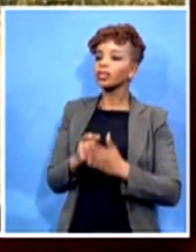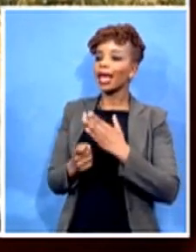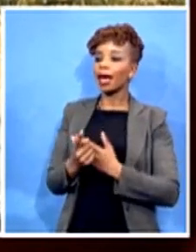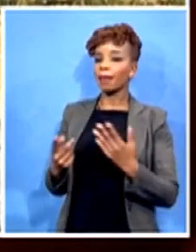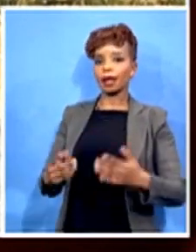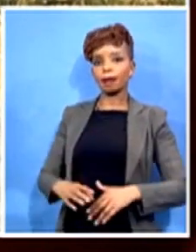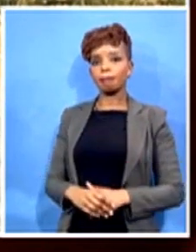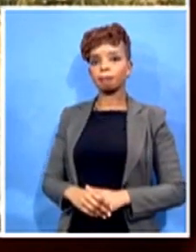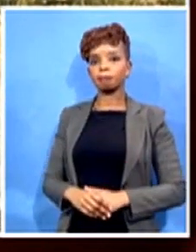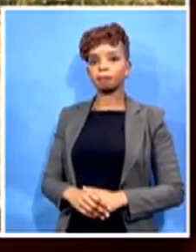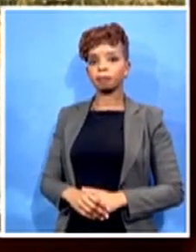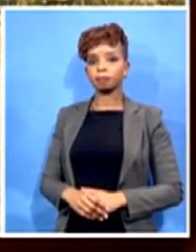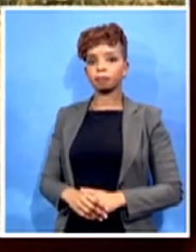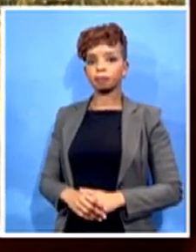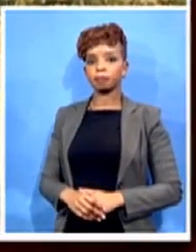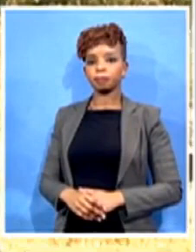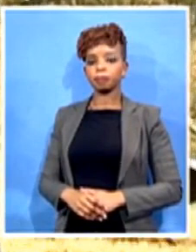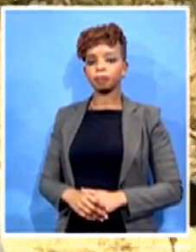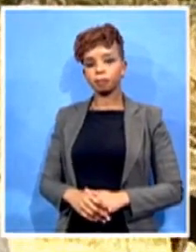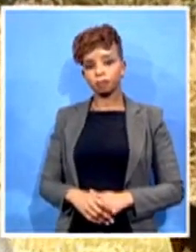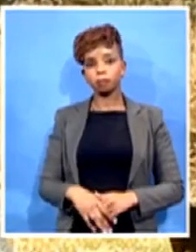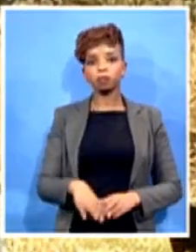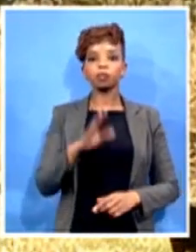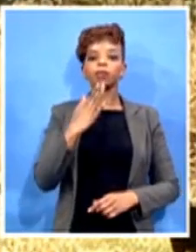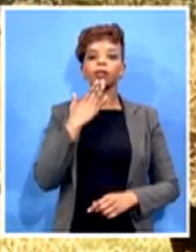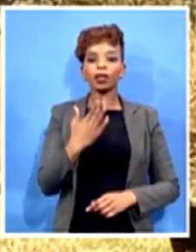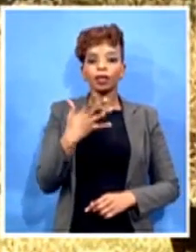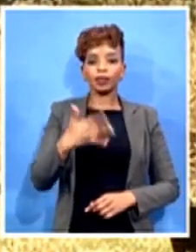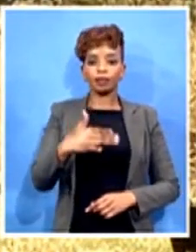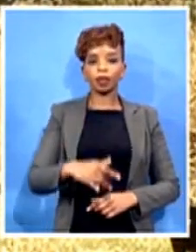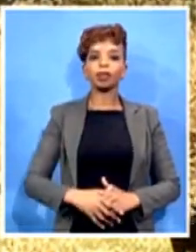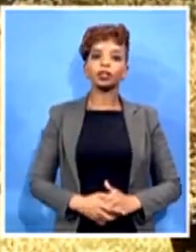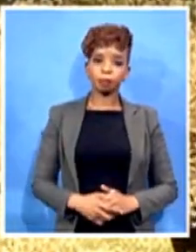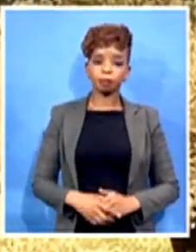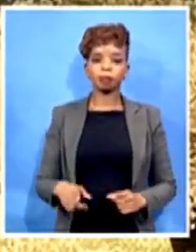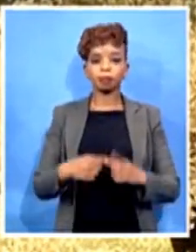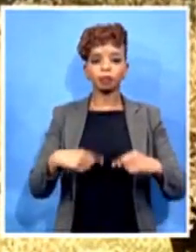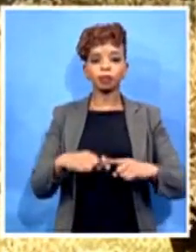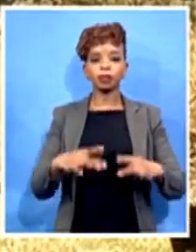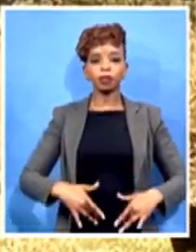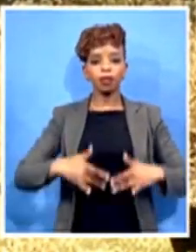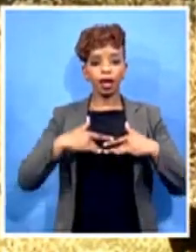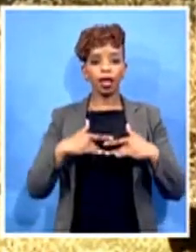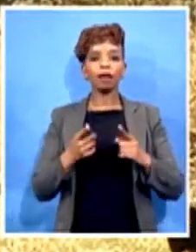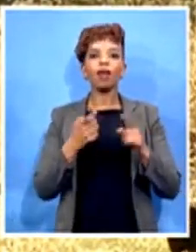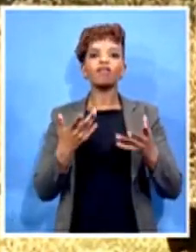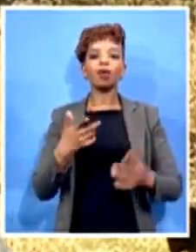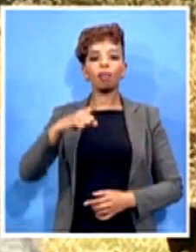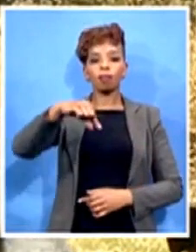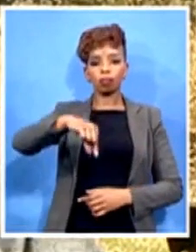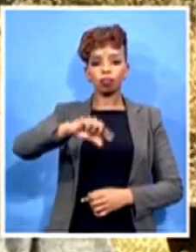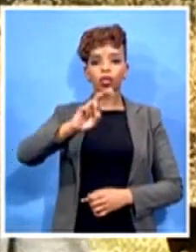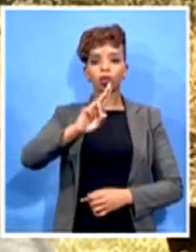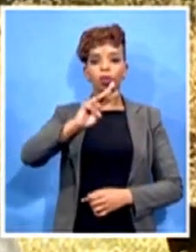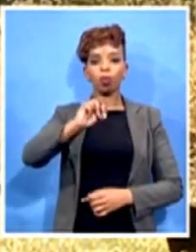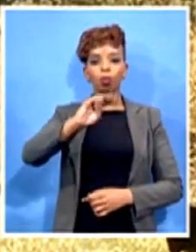Well, thank you very much. We are, of course, coming live from Kumbu at King Mphatlo Royal